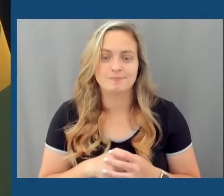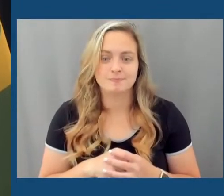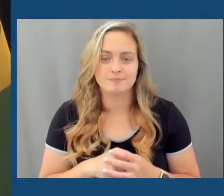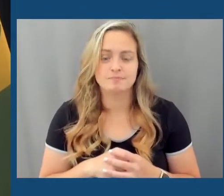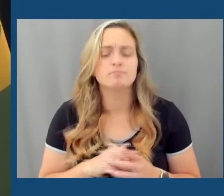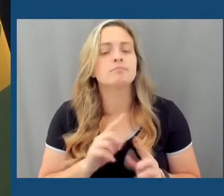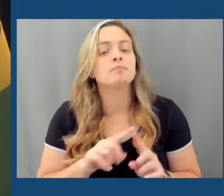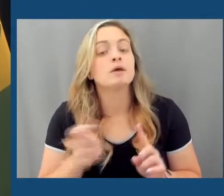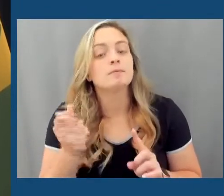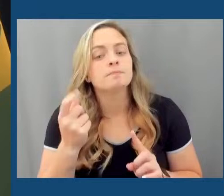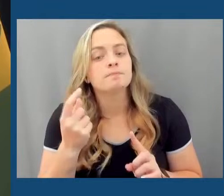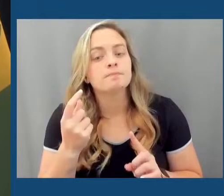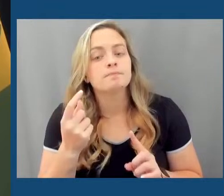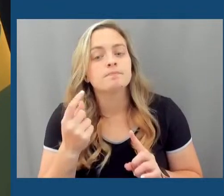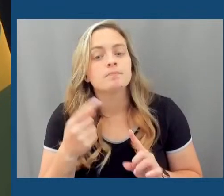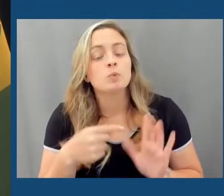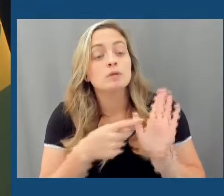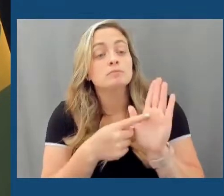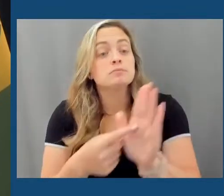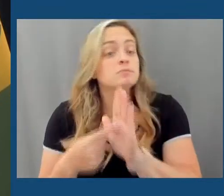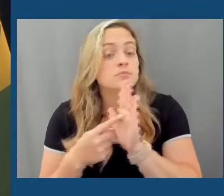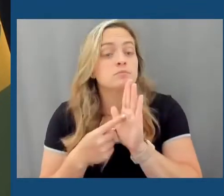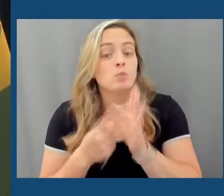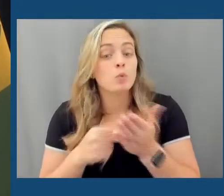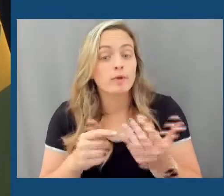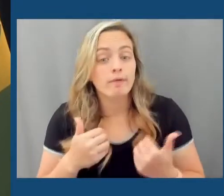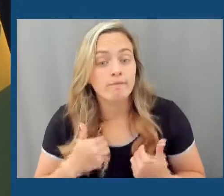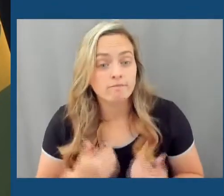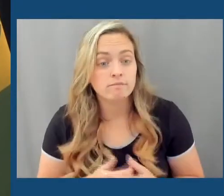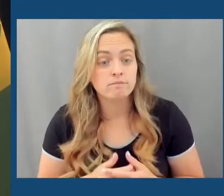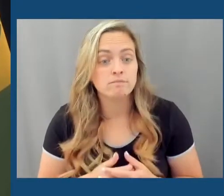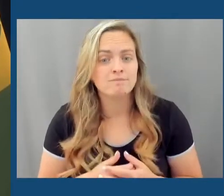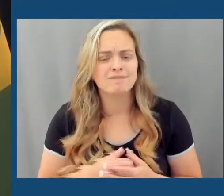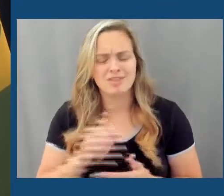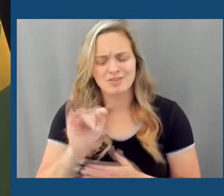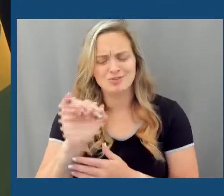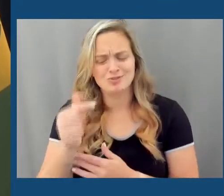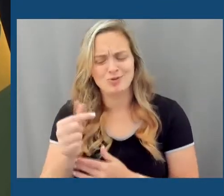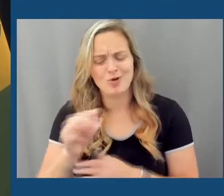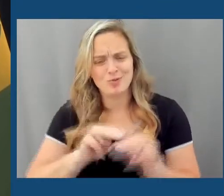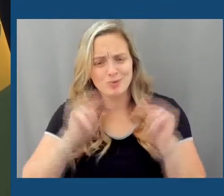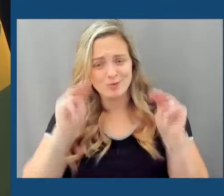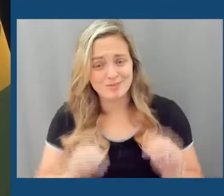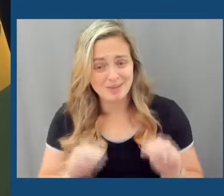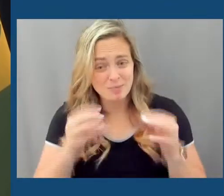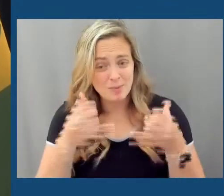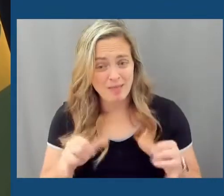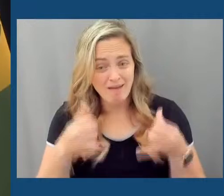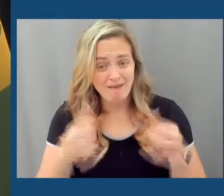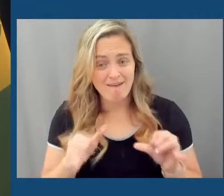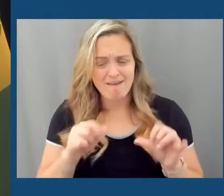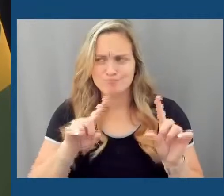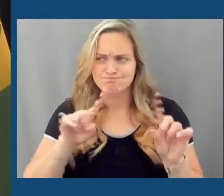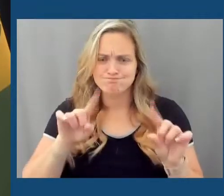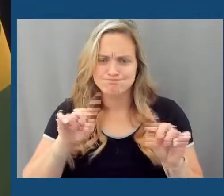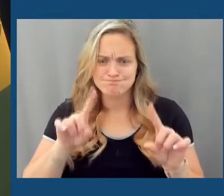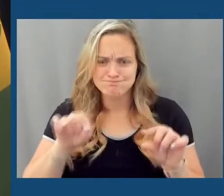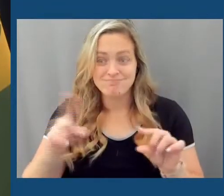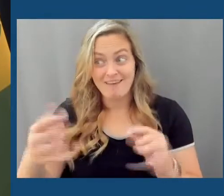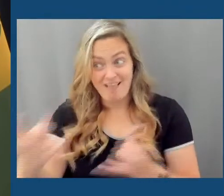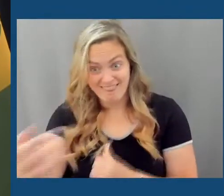Also, we get a chance to showcase what we have here, the Strong Museum of Play. I've been going to for many years, since my kids were little, and now they have